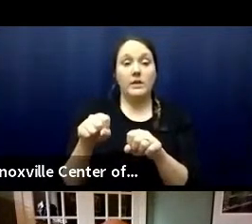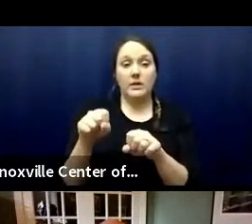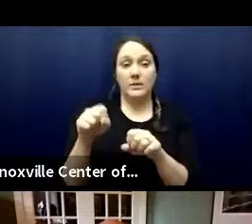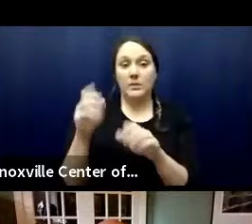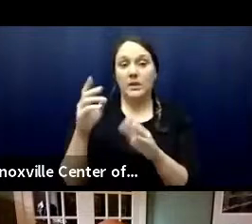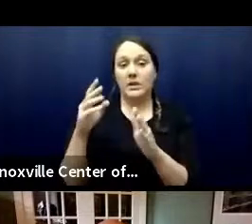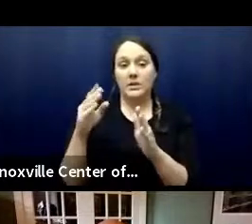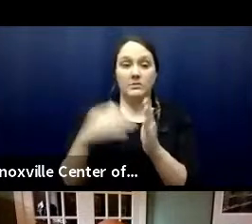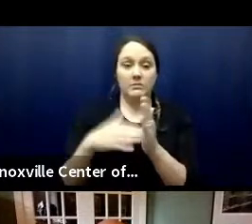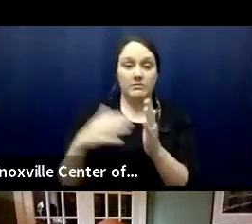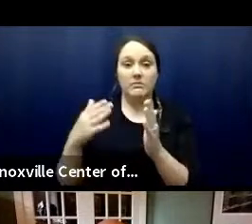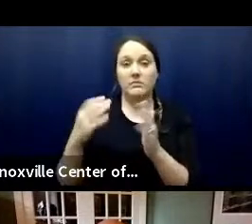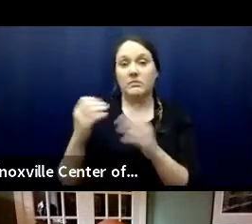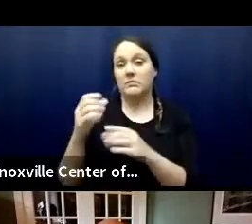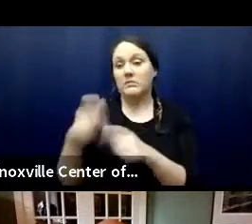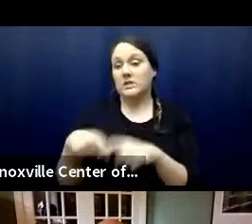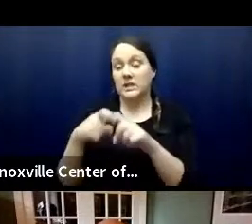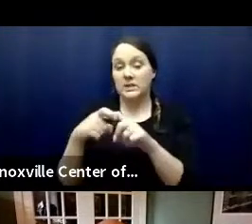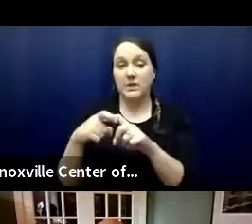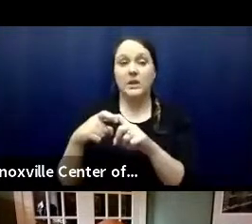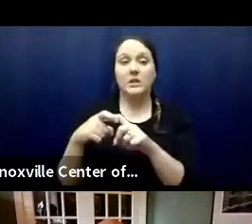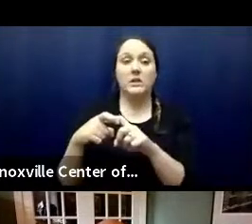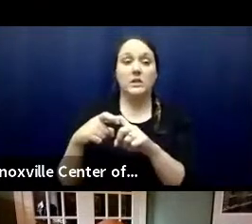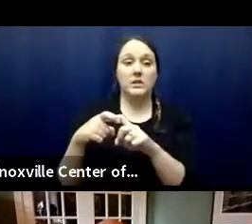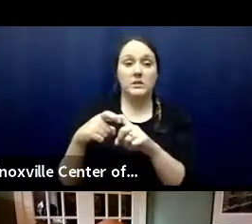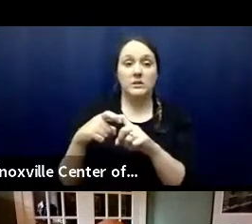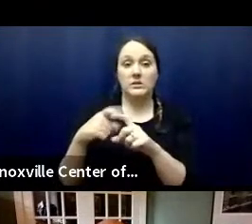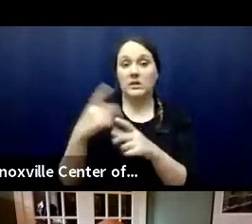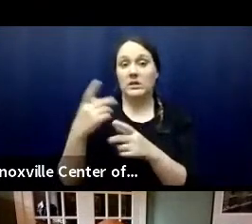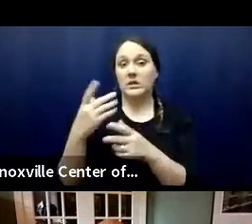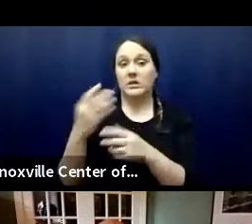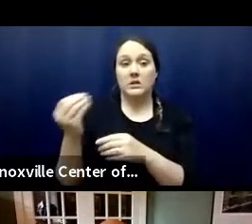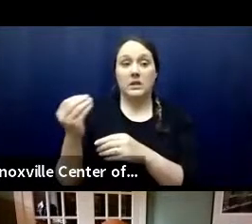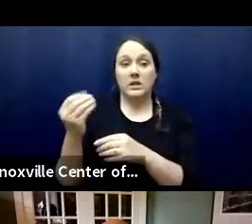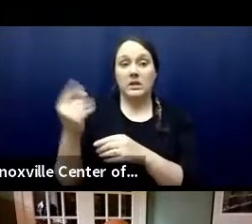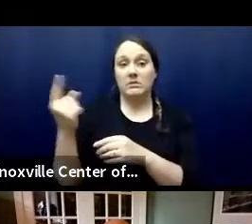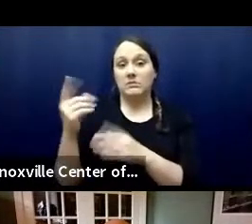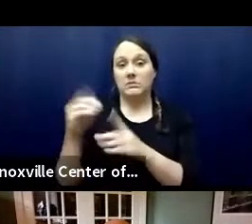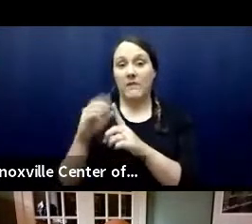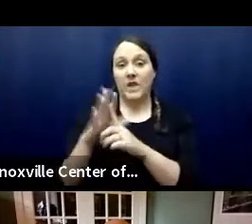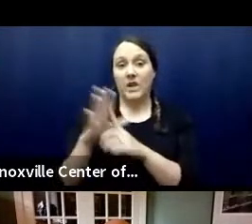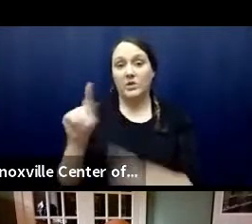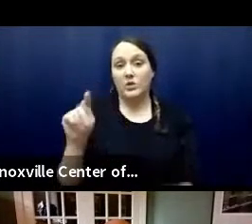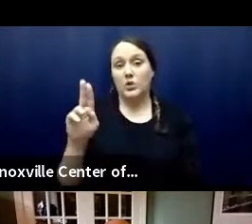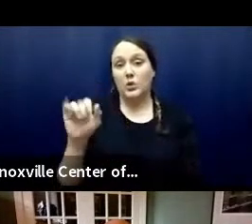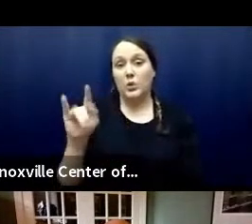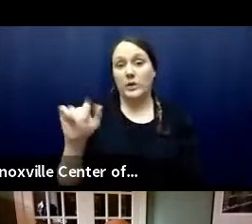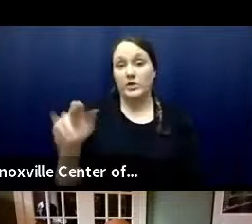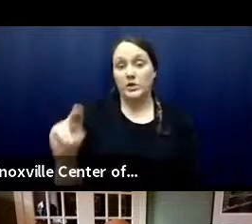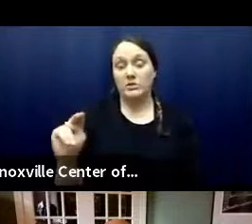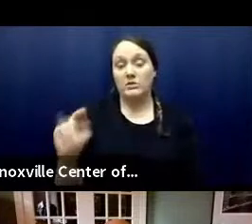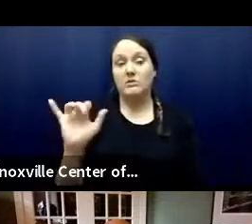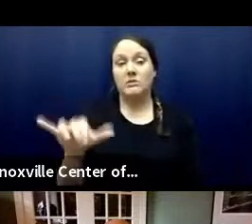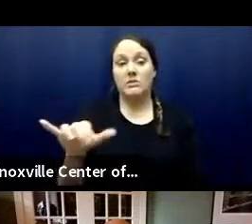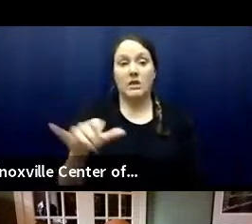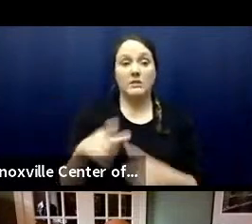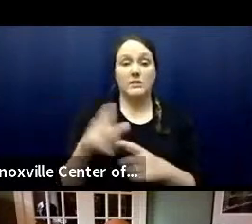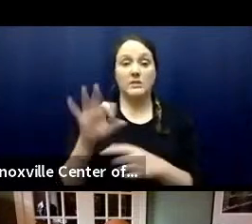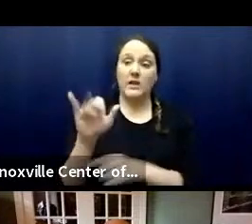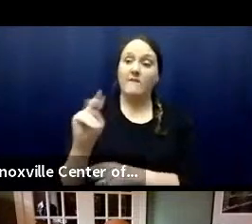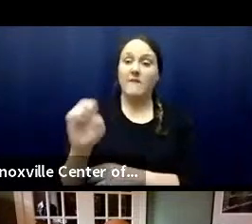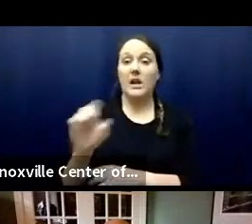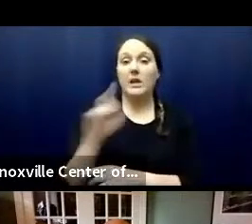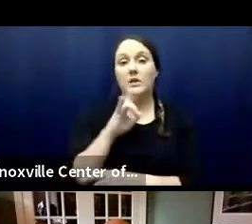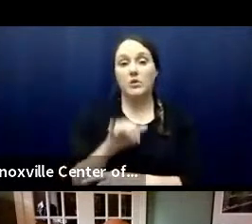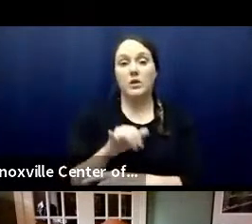to the point of being suspended and losing their tuition, which is a huge fine, if you want to call it